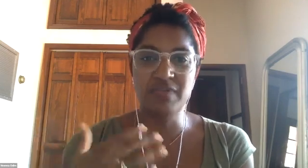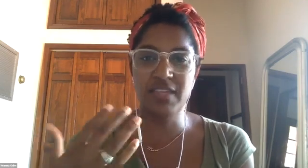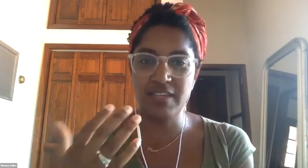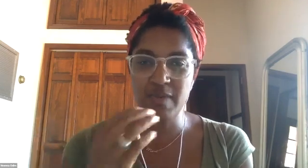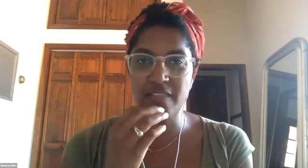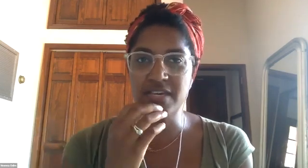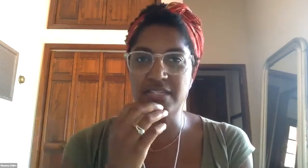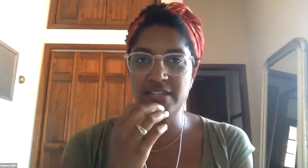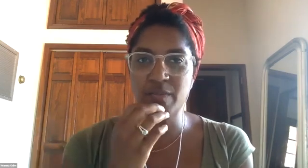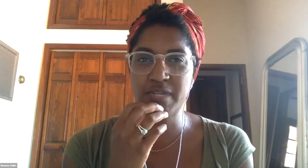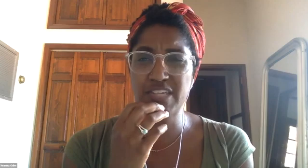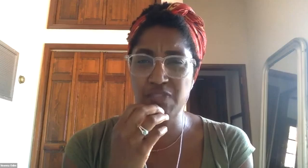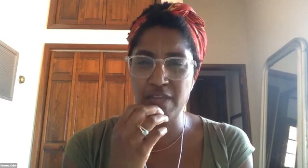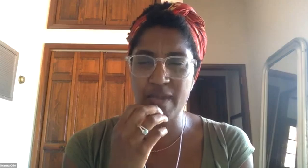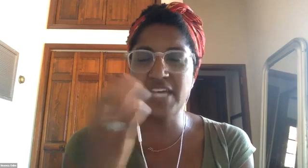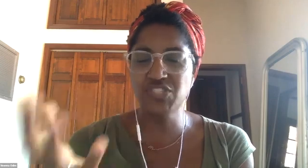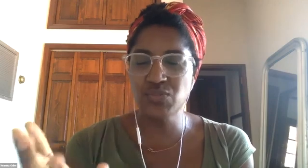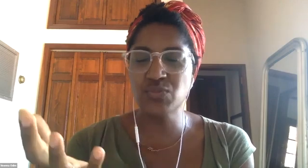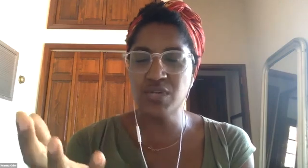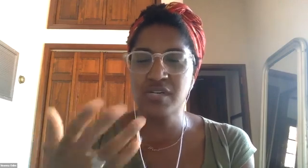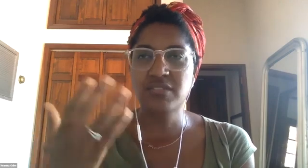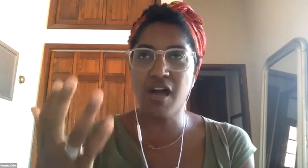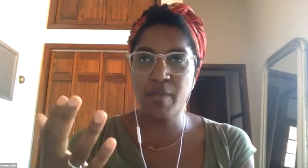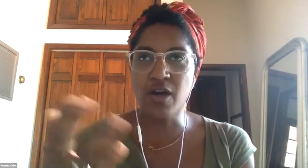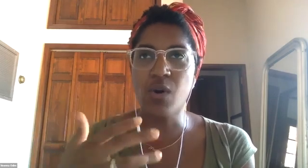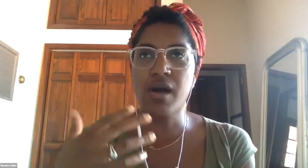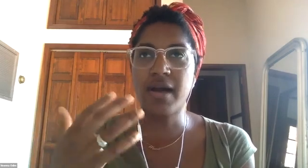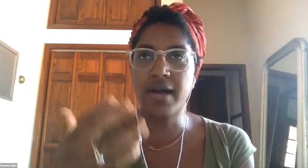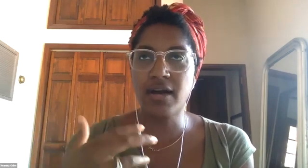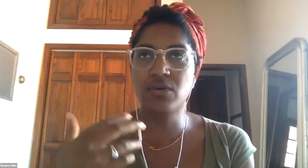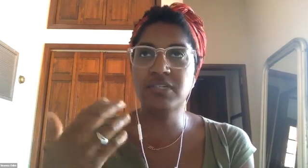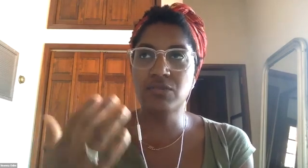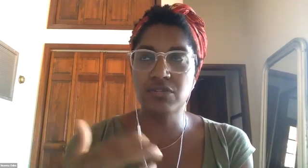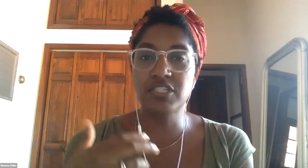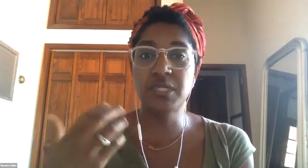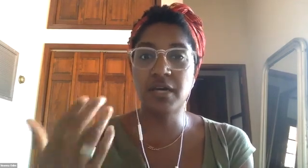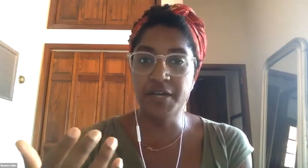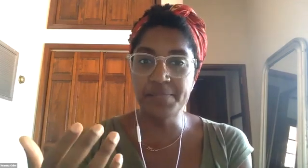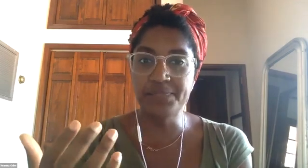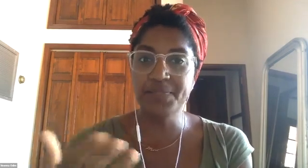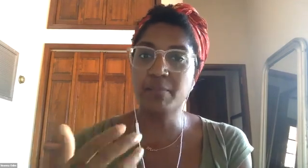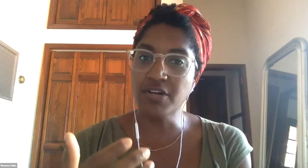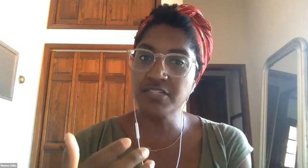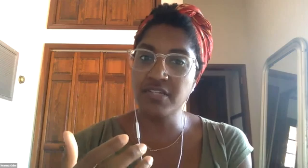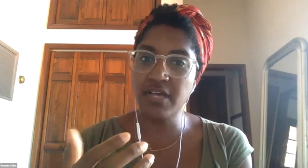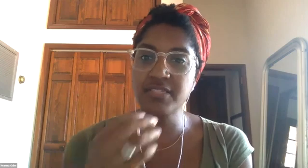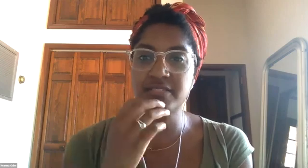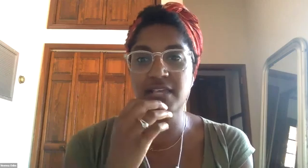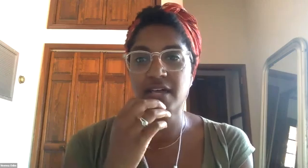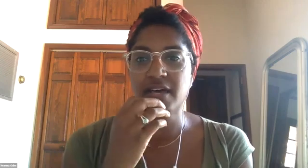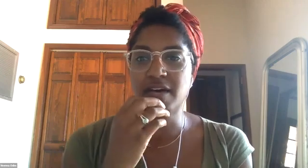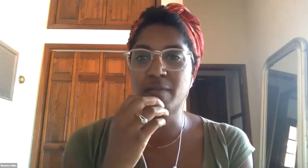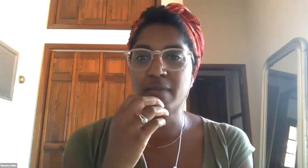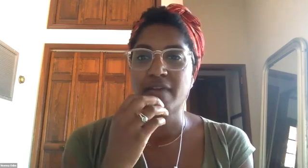you all and thinking about this. And as you talk about how communities become